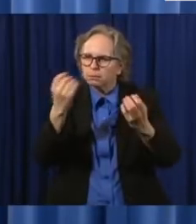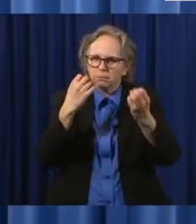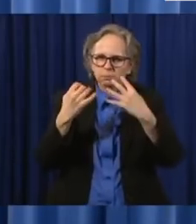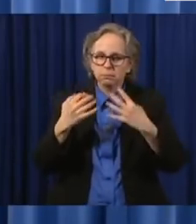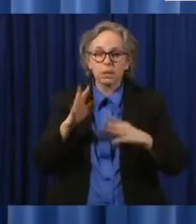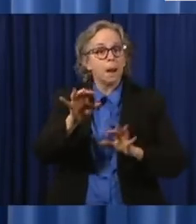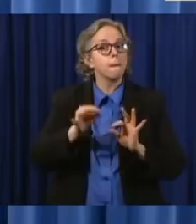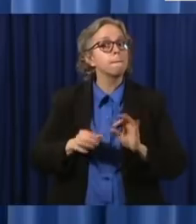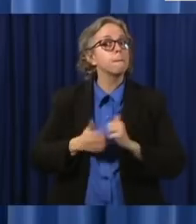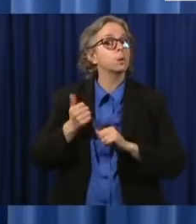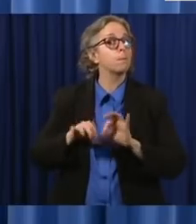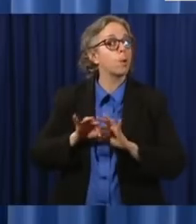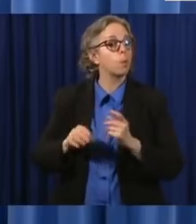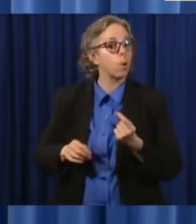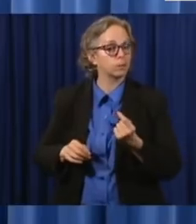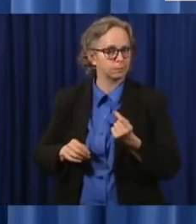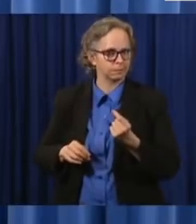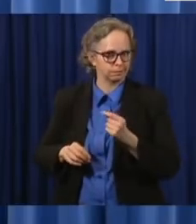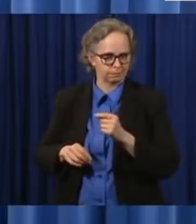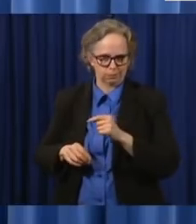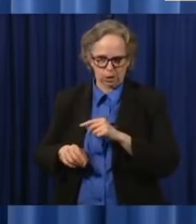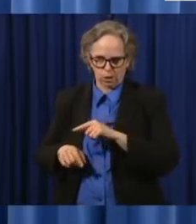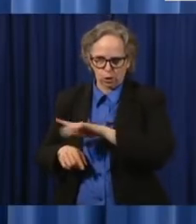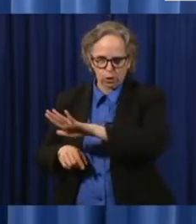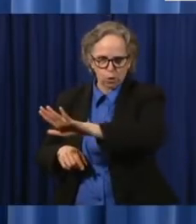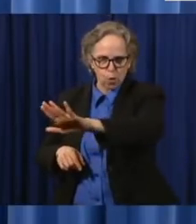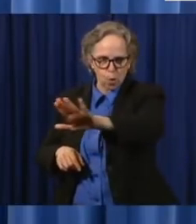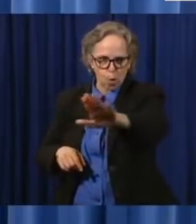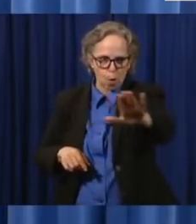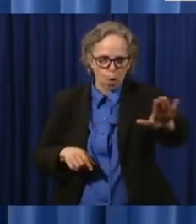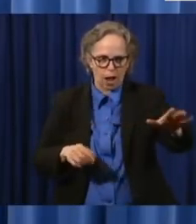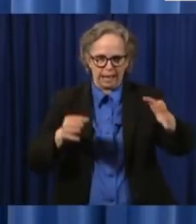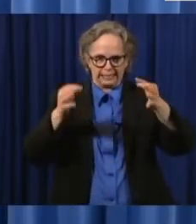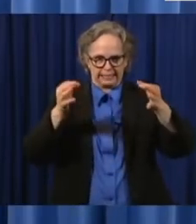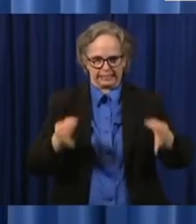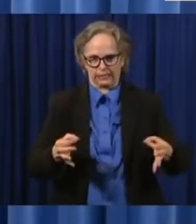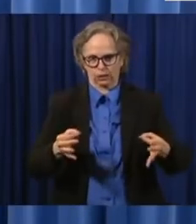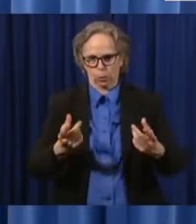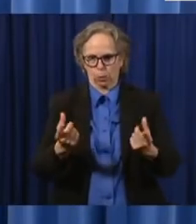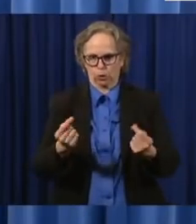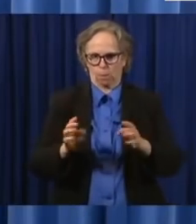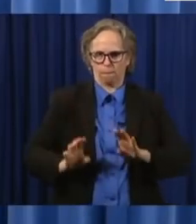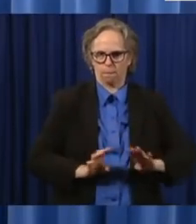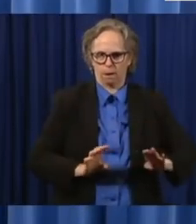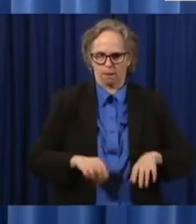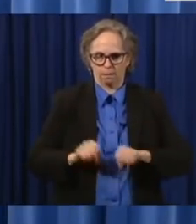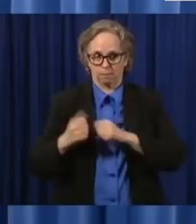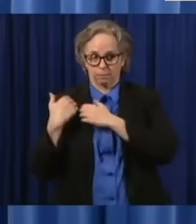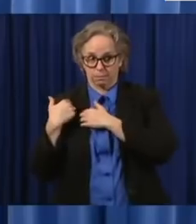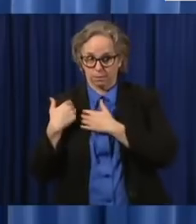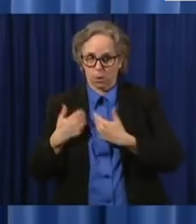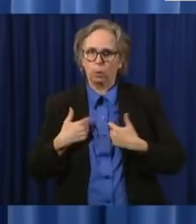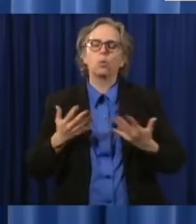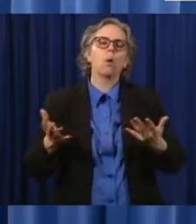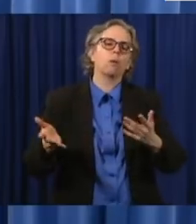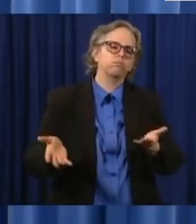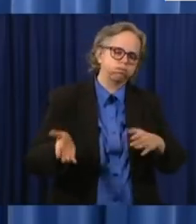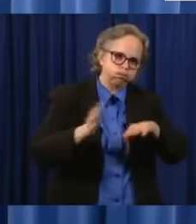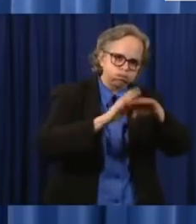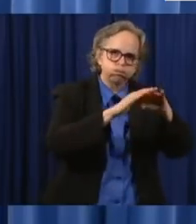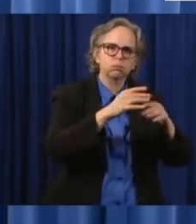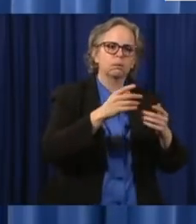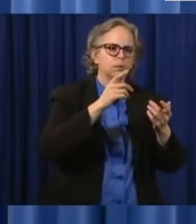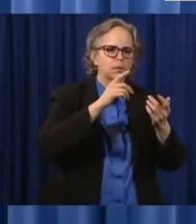next few weeks. We're trying to do all the other things we can do, ramping up testing, ramping up tracing, making sure